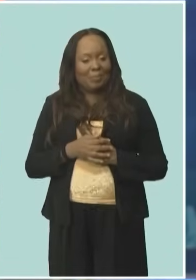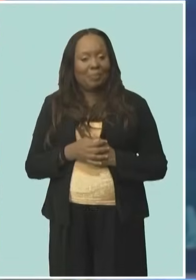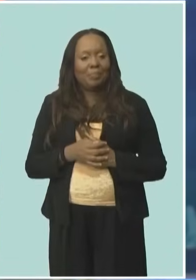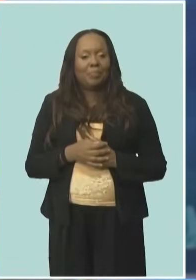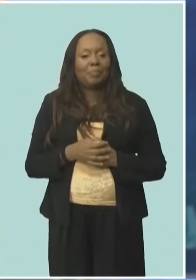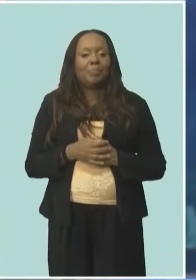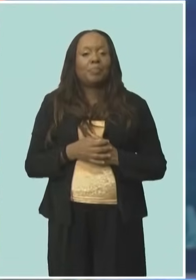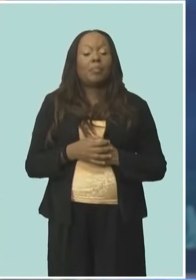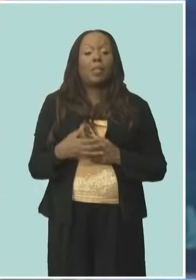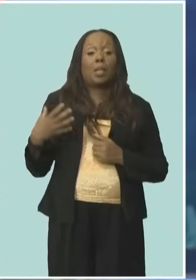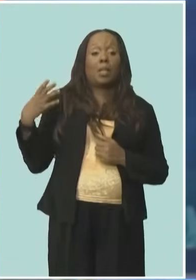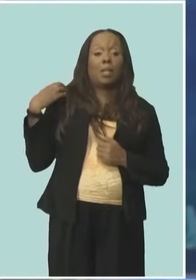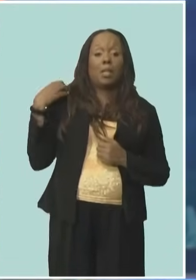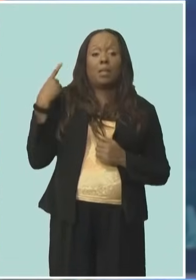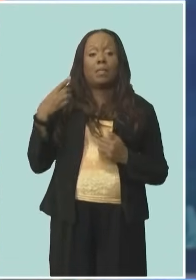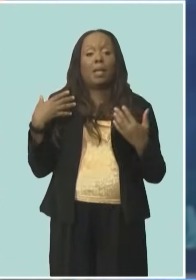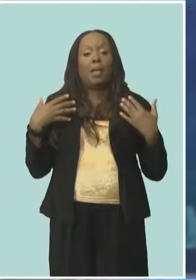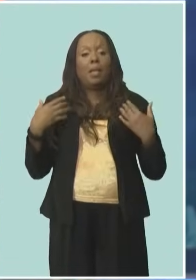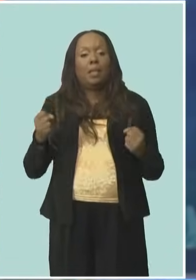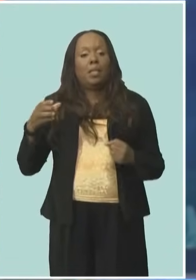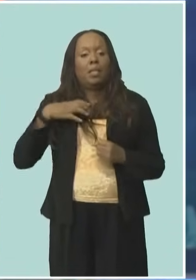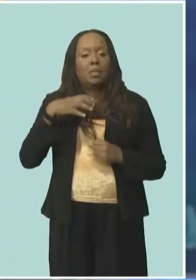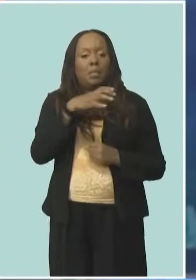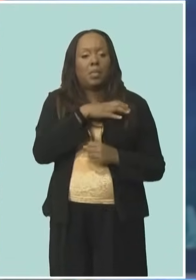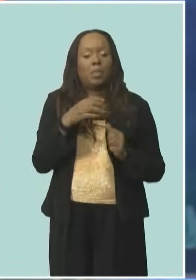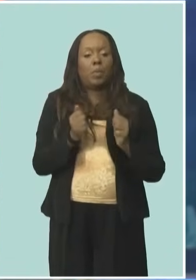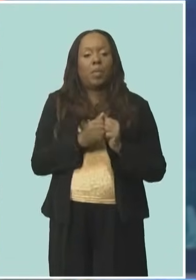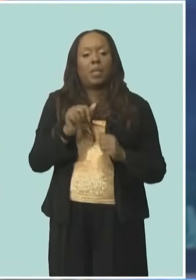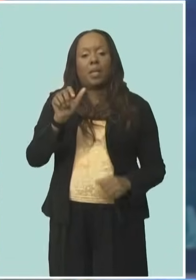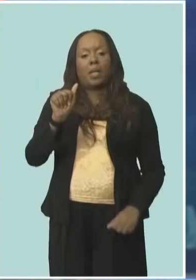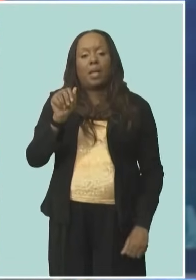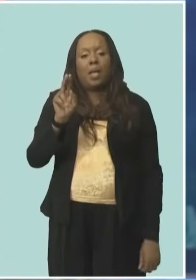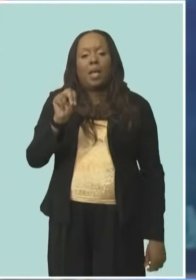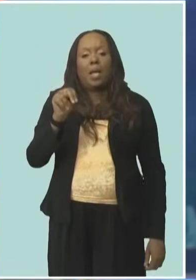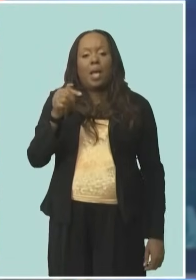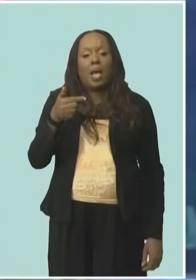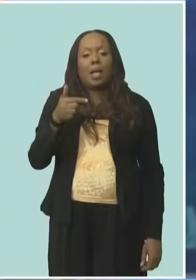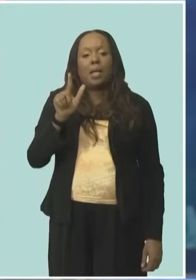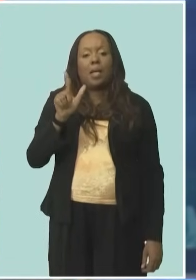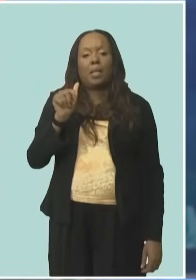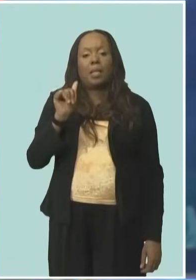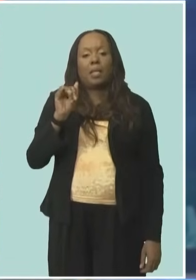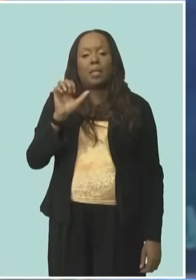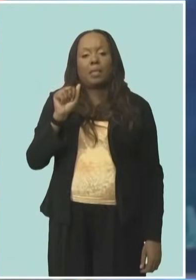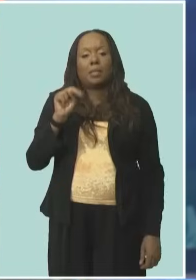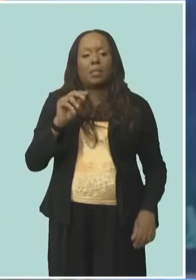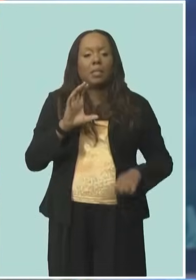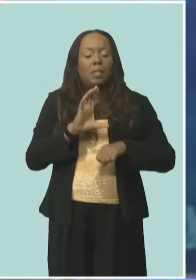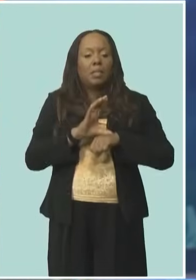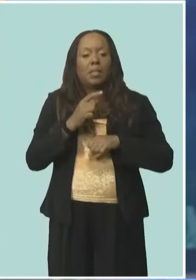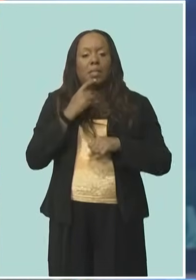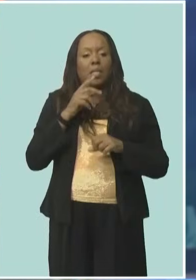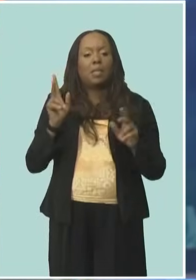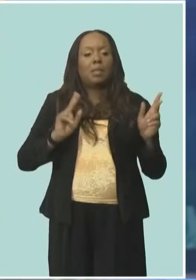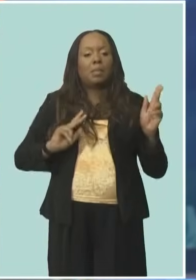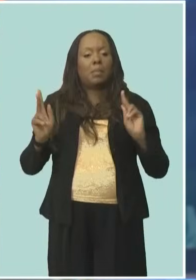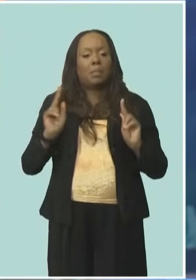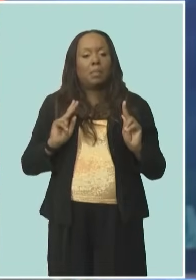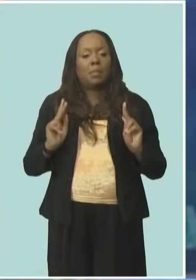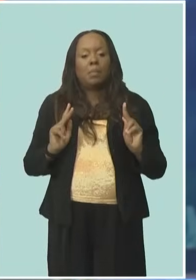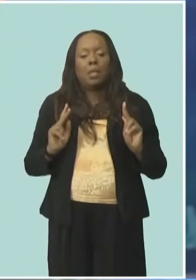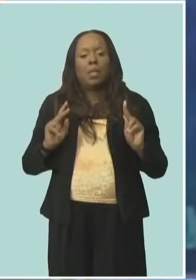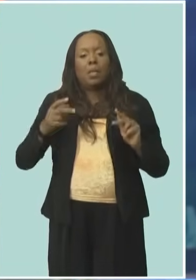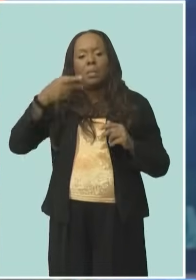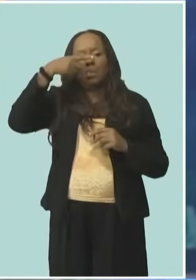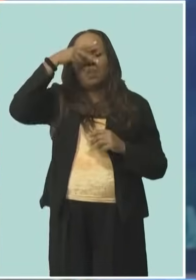Well, Chairman of the Health and Wellness Commission in the Anglican Diocese of Barbados, Dr. Adrian Lord, says people are receiving a great amount